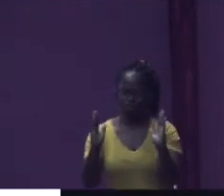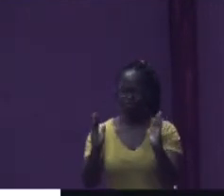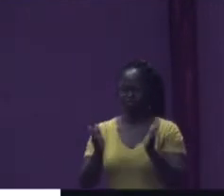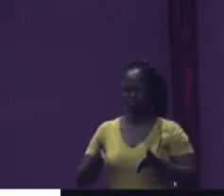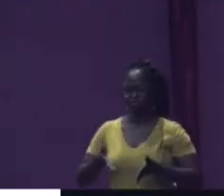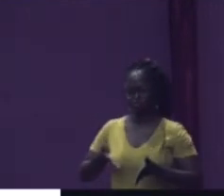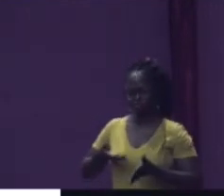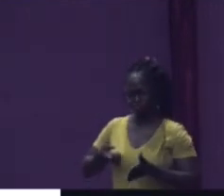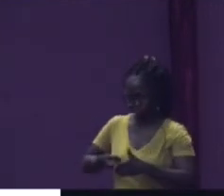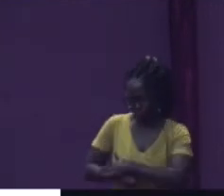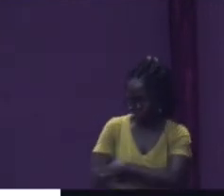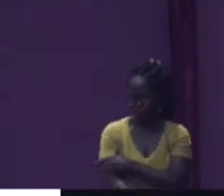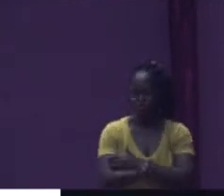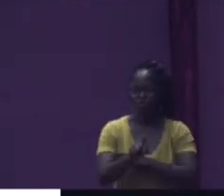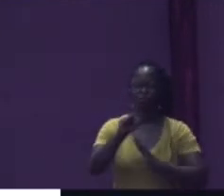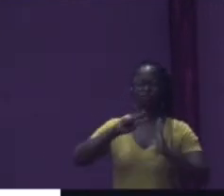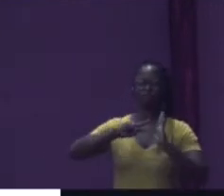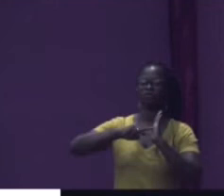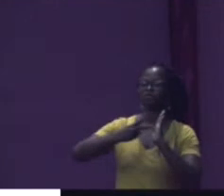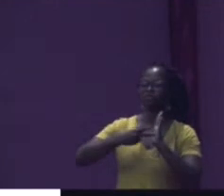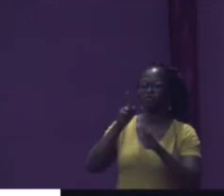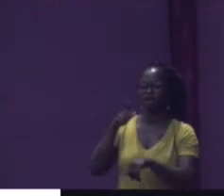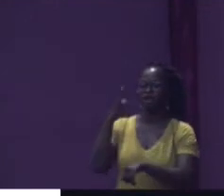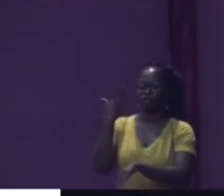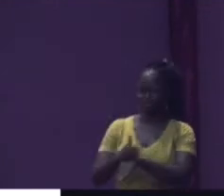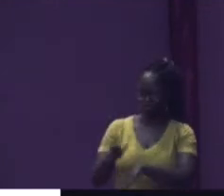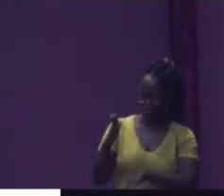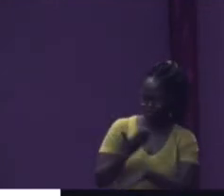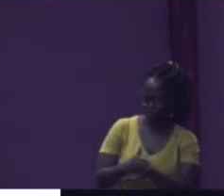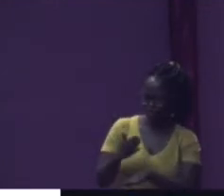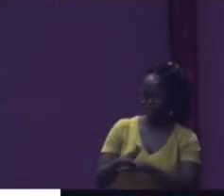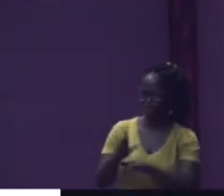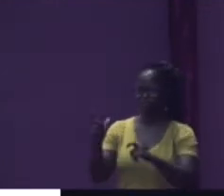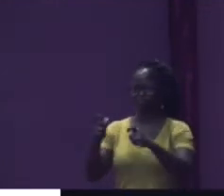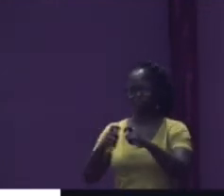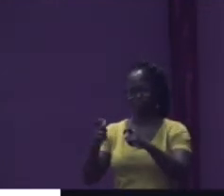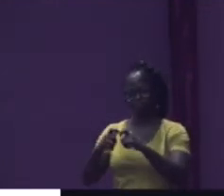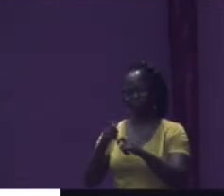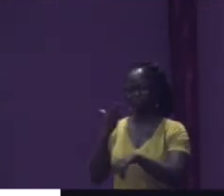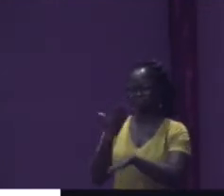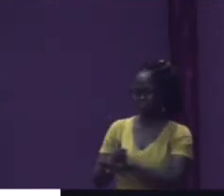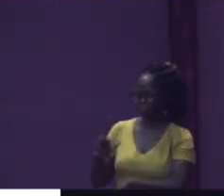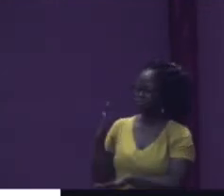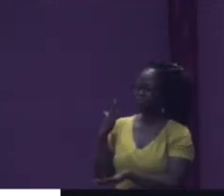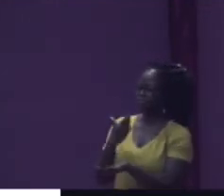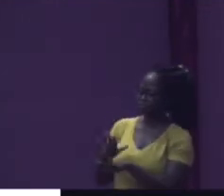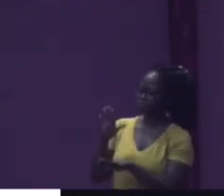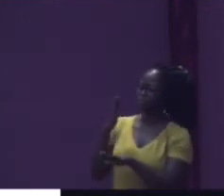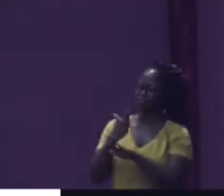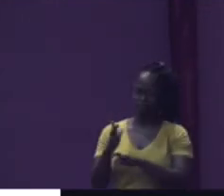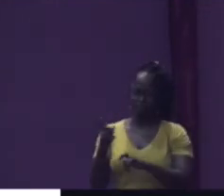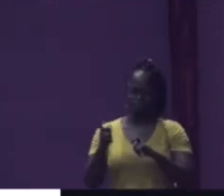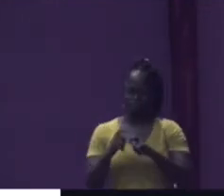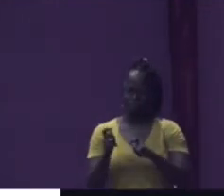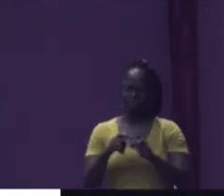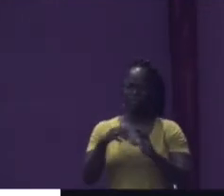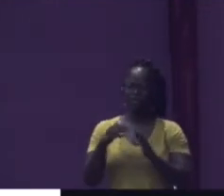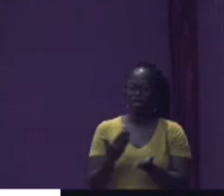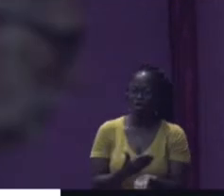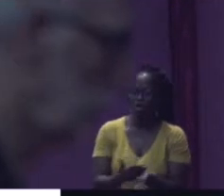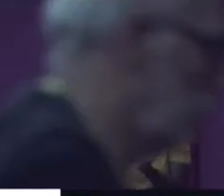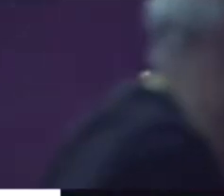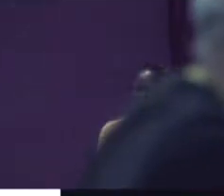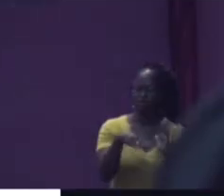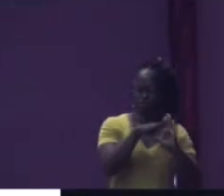Medically trained. So they are starting programs with young women, giving them some